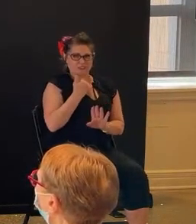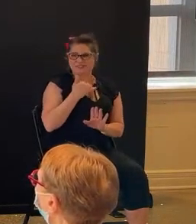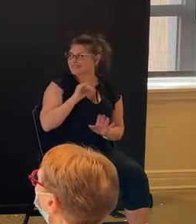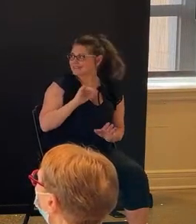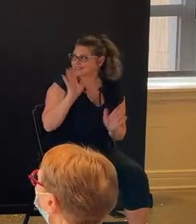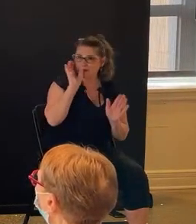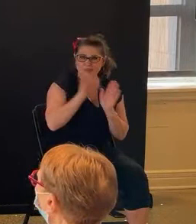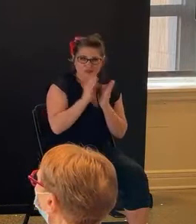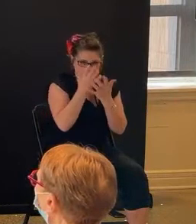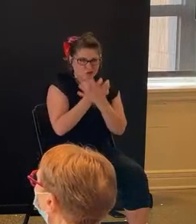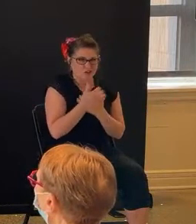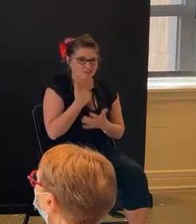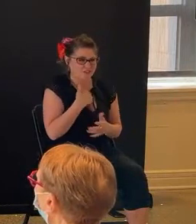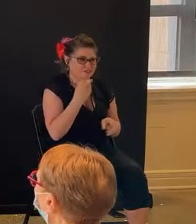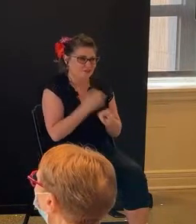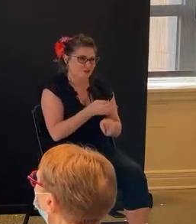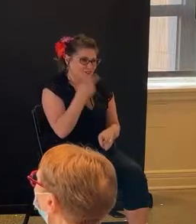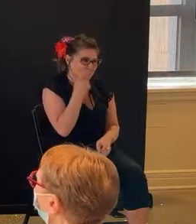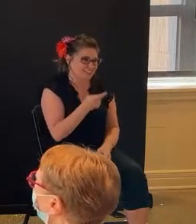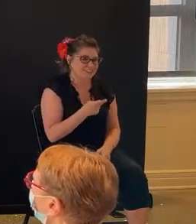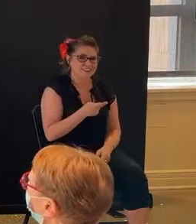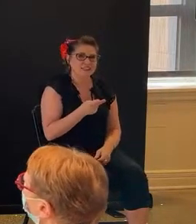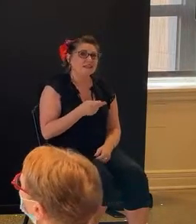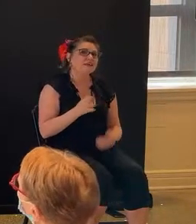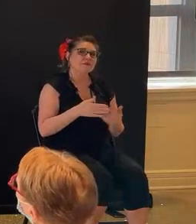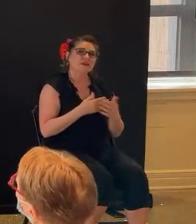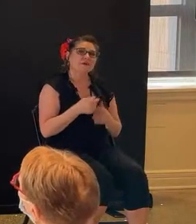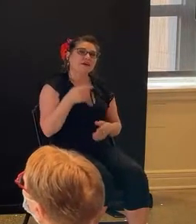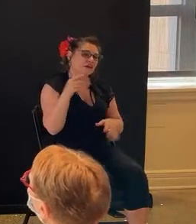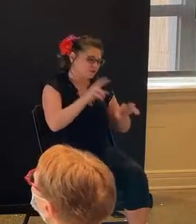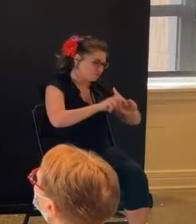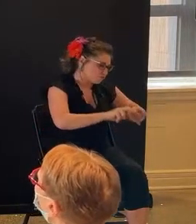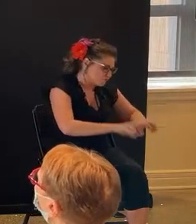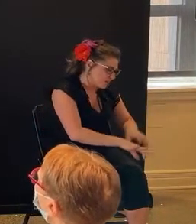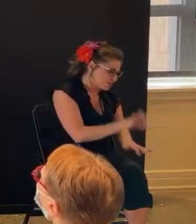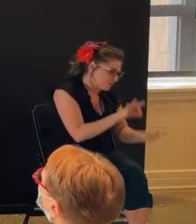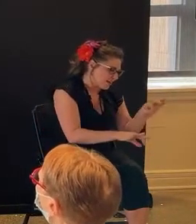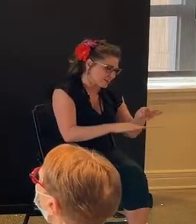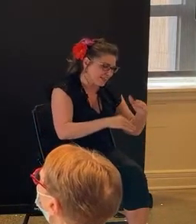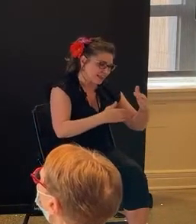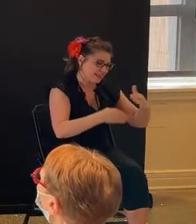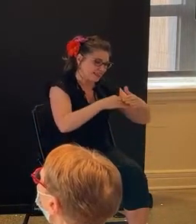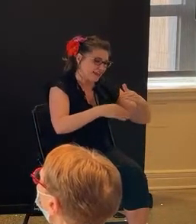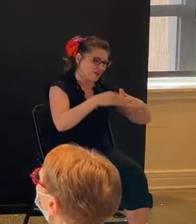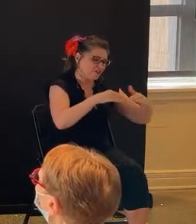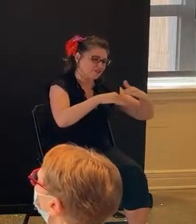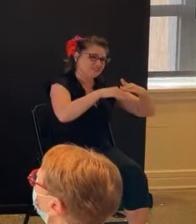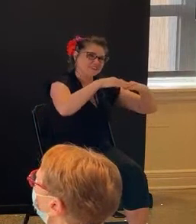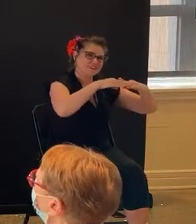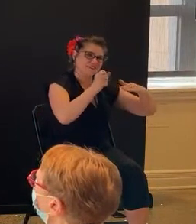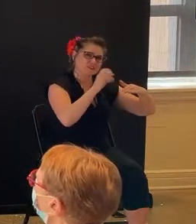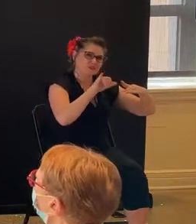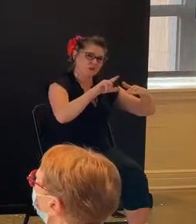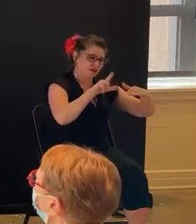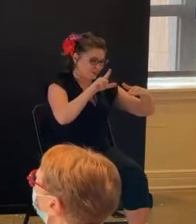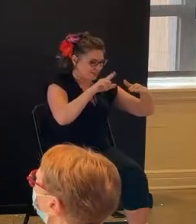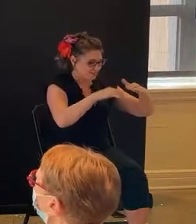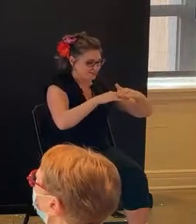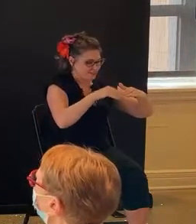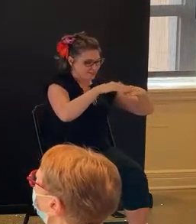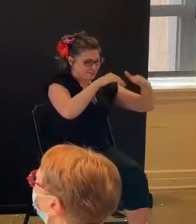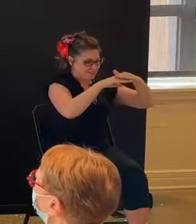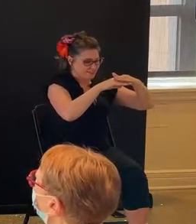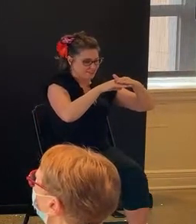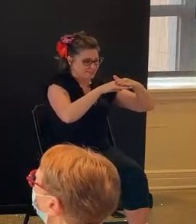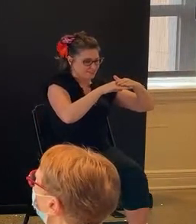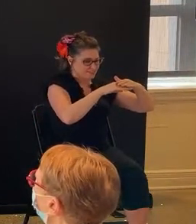picture's a little bit dark, so it's kind of hard to see, but he would find these layers of soil that were buried under, you know, like